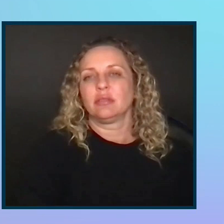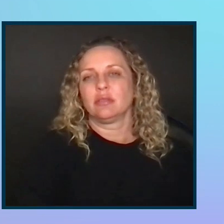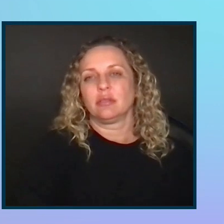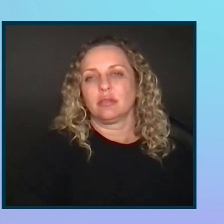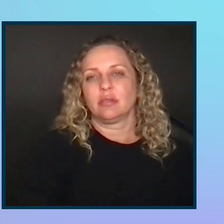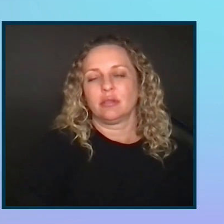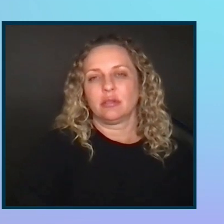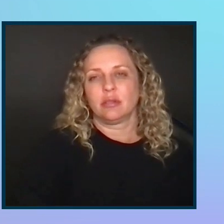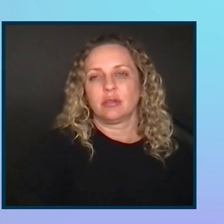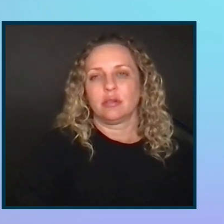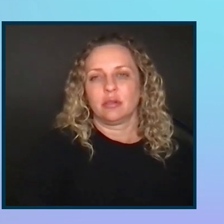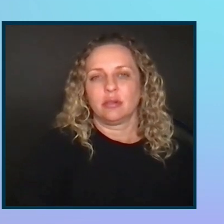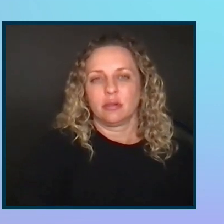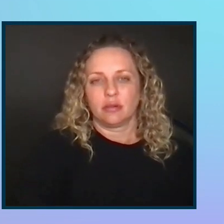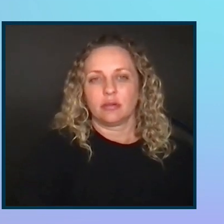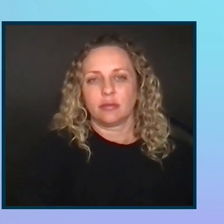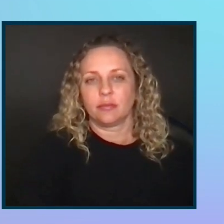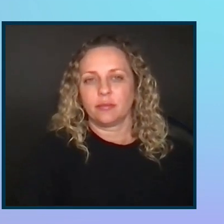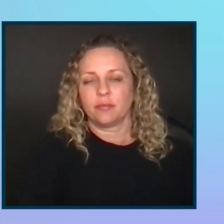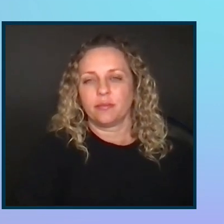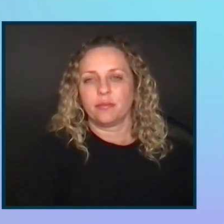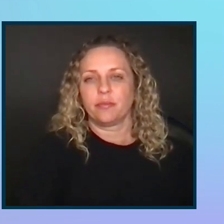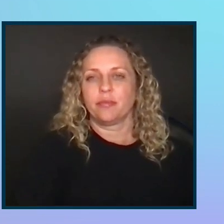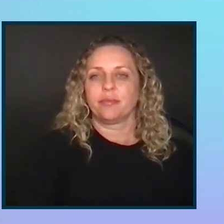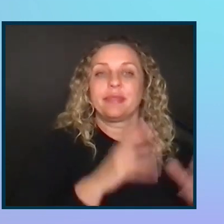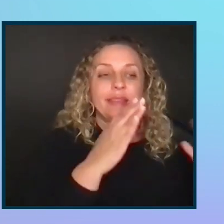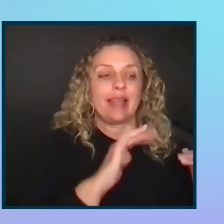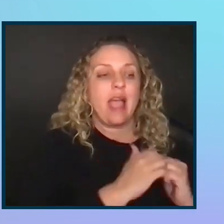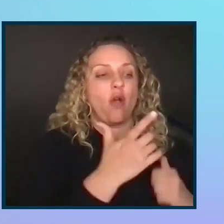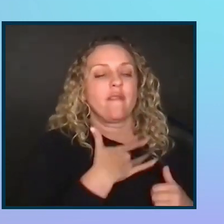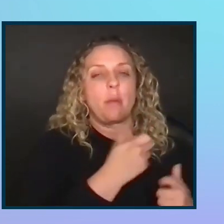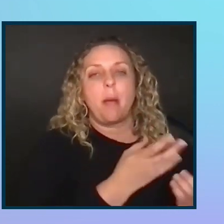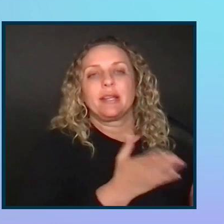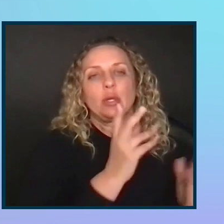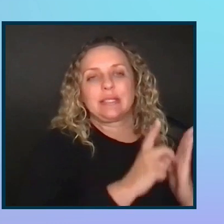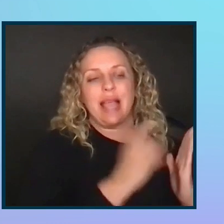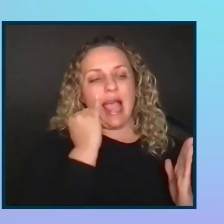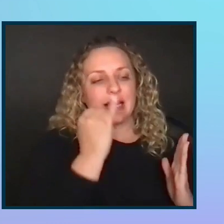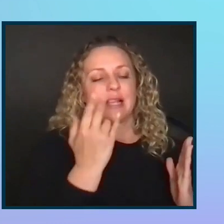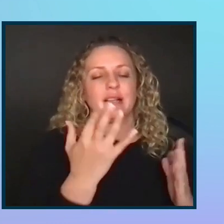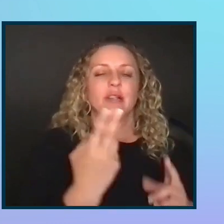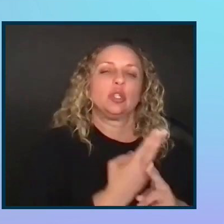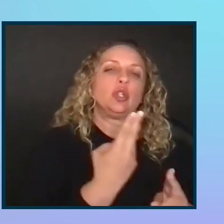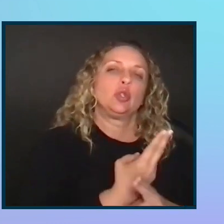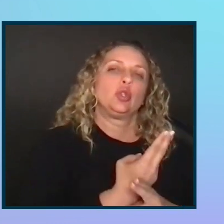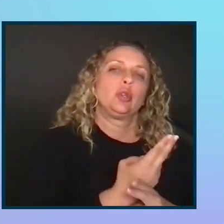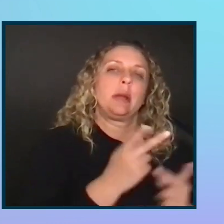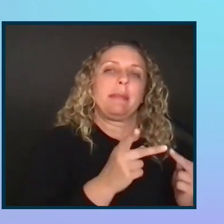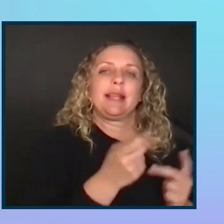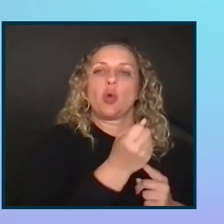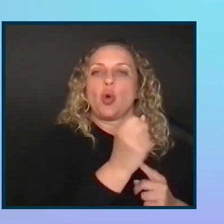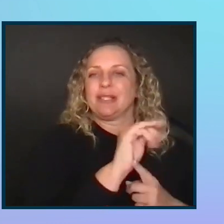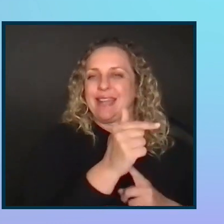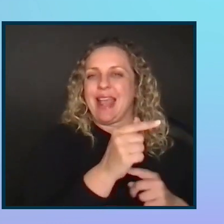Great. Next on the list, how do you feel about Material Design's idea of using a placeholder text